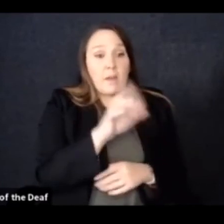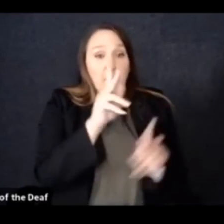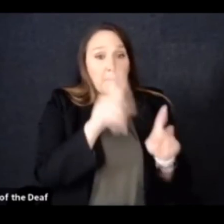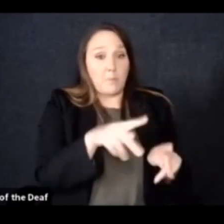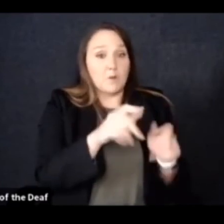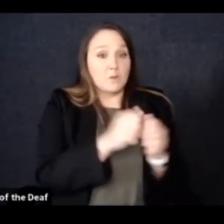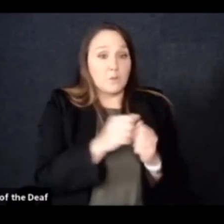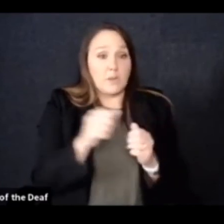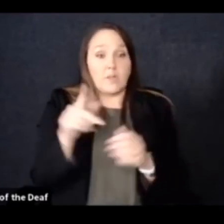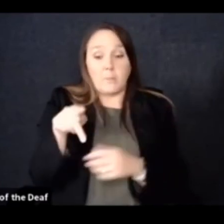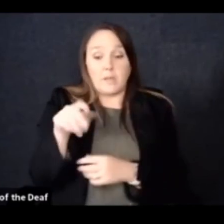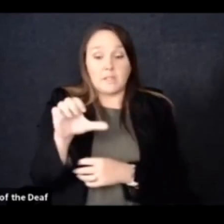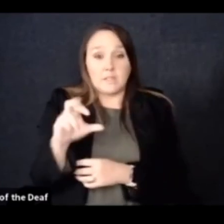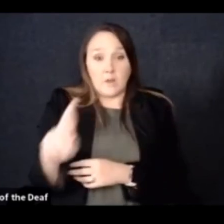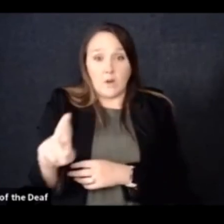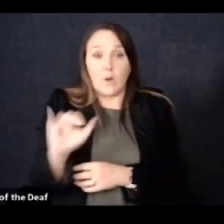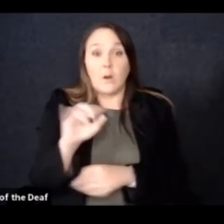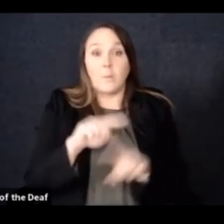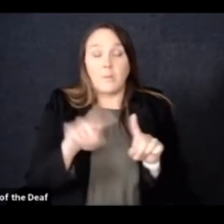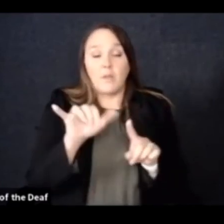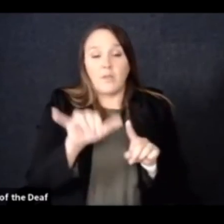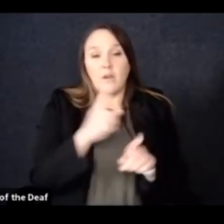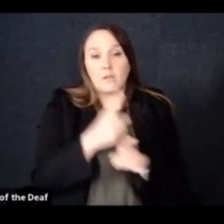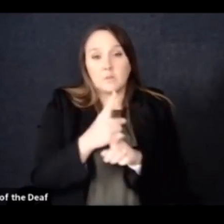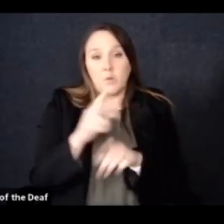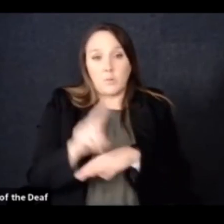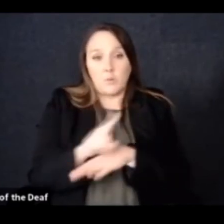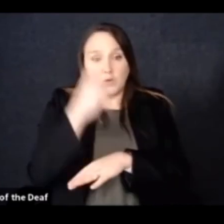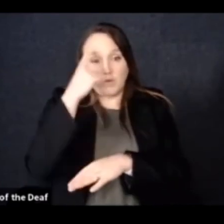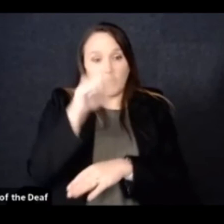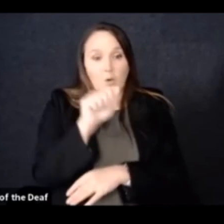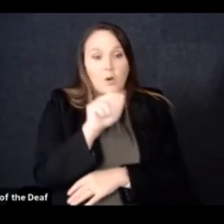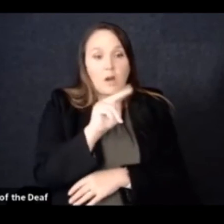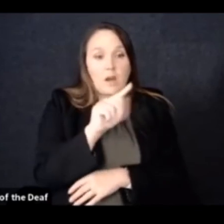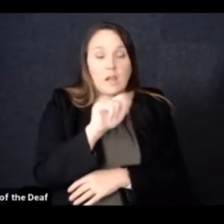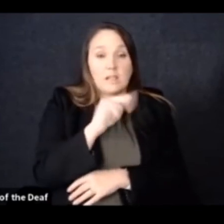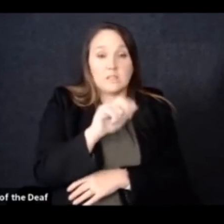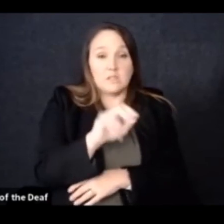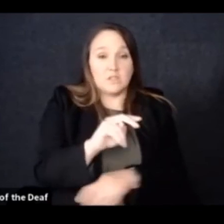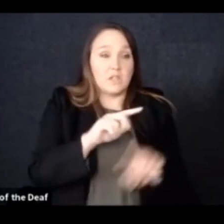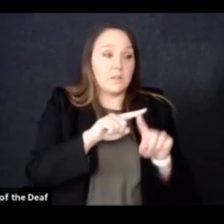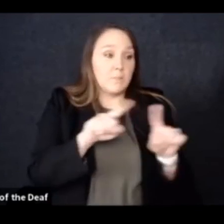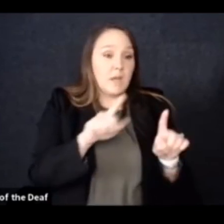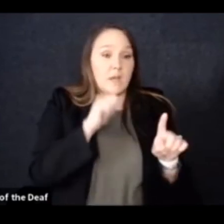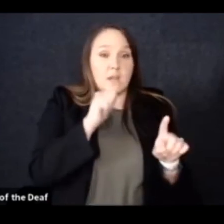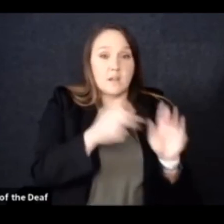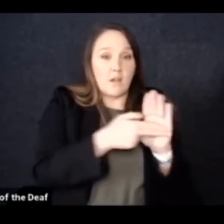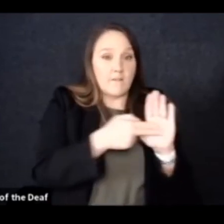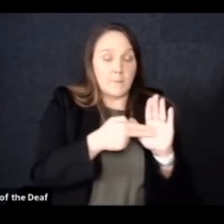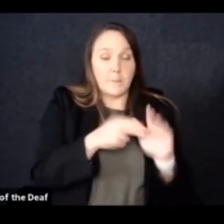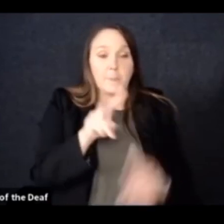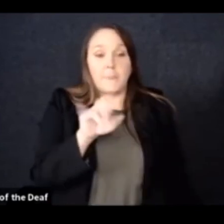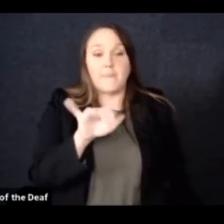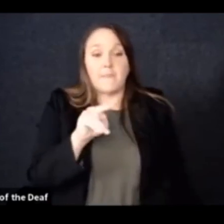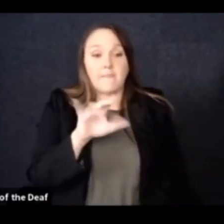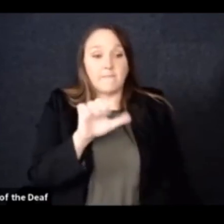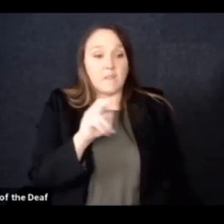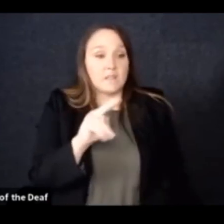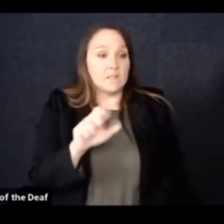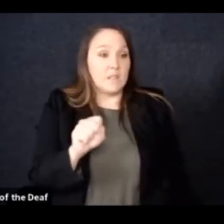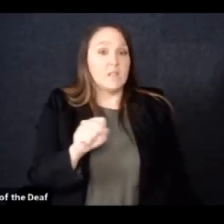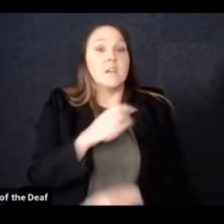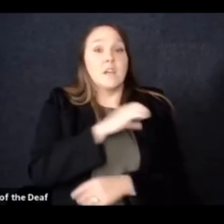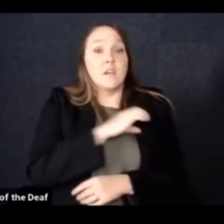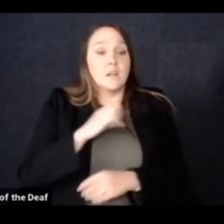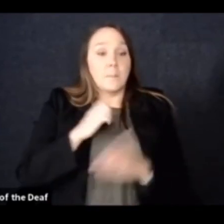PCR. So that's the appropriate use of antigen test, but not for diagnosis. From Vincent with the Sentinel, Commissioner Larson J. last